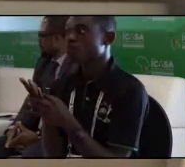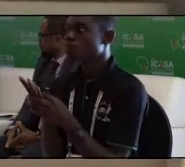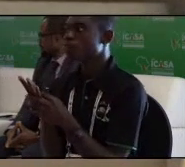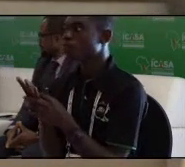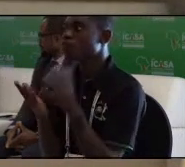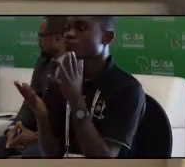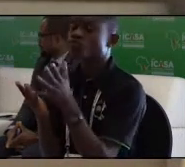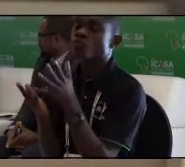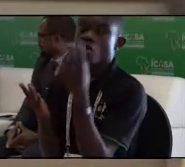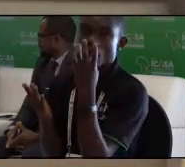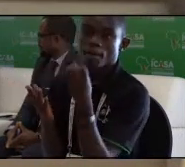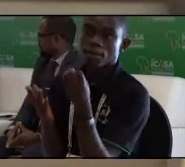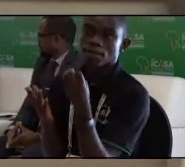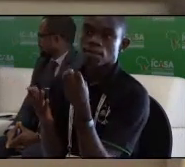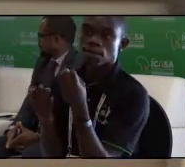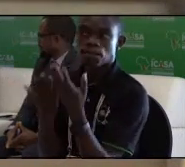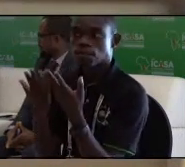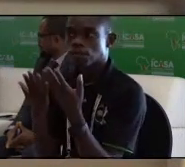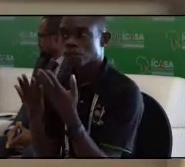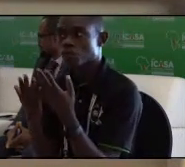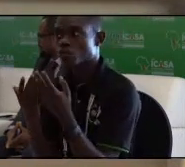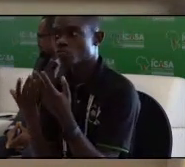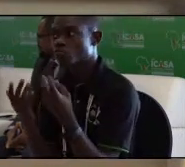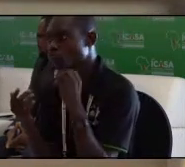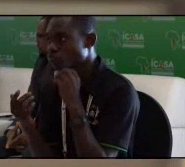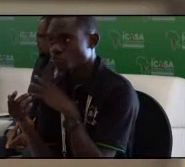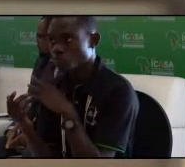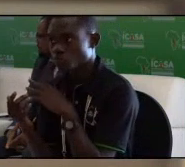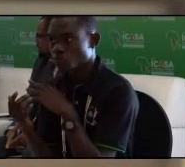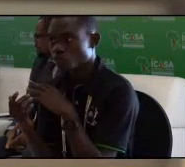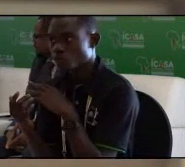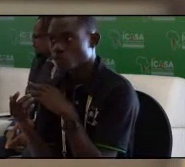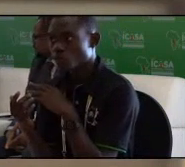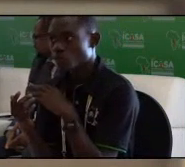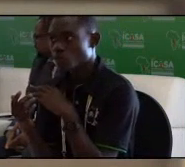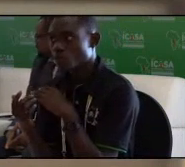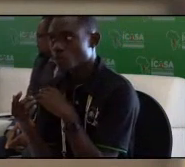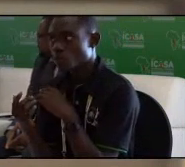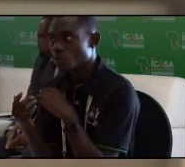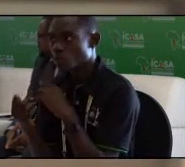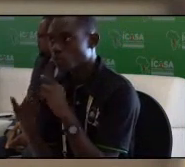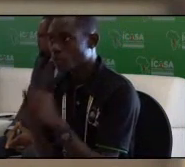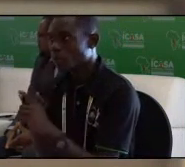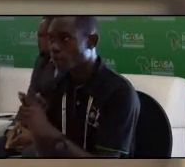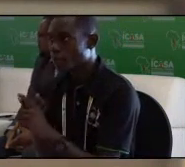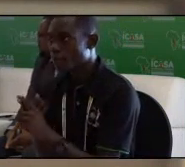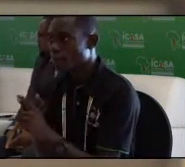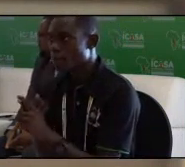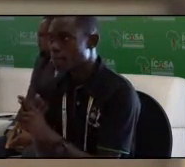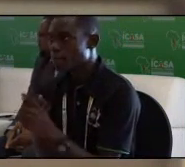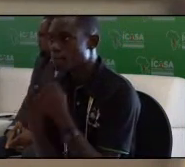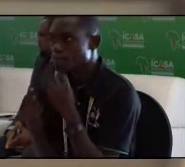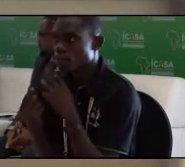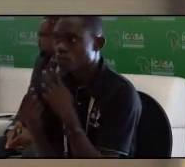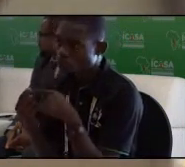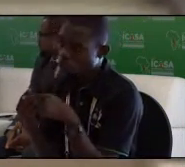the products are allowed. First of all, you can access in the supermarket and work with the OraSure team to put stalls in